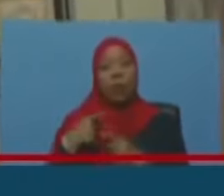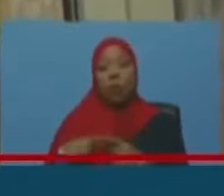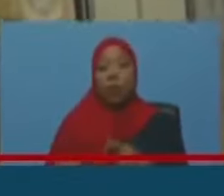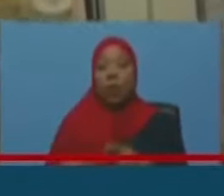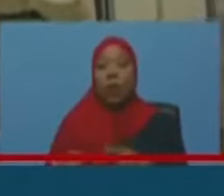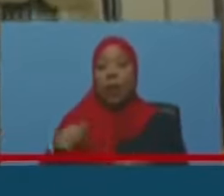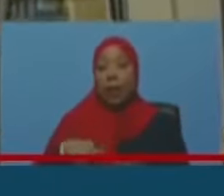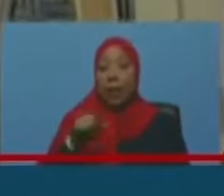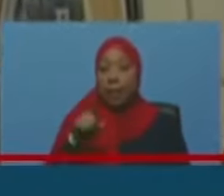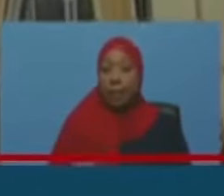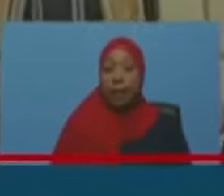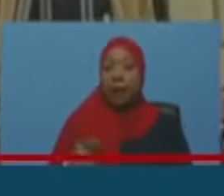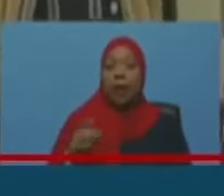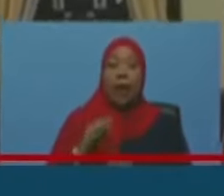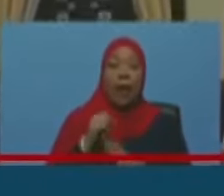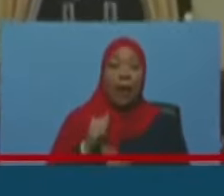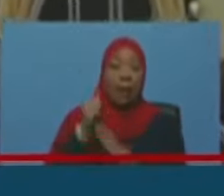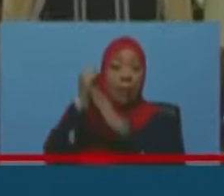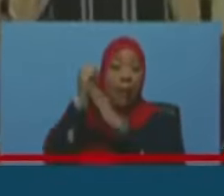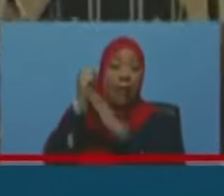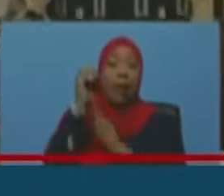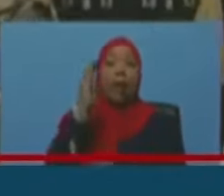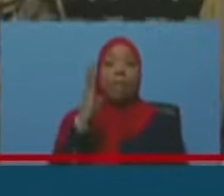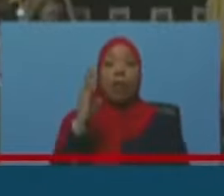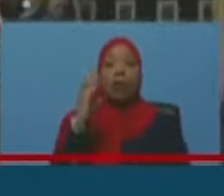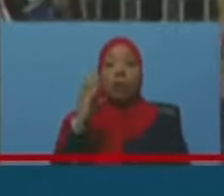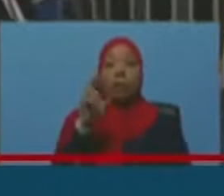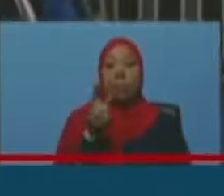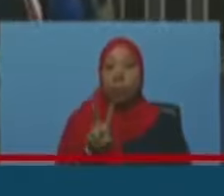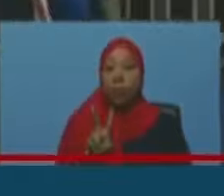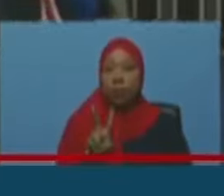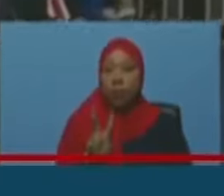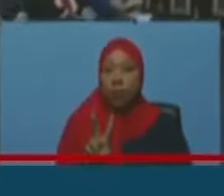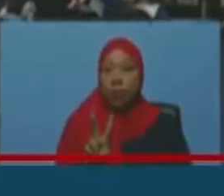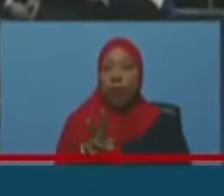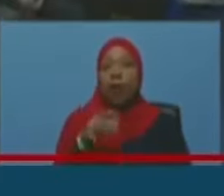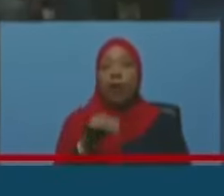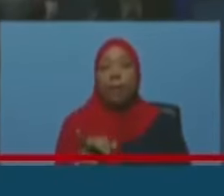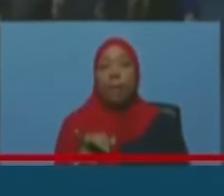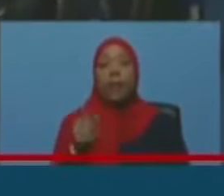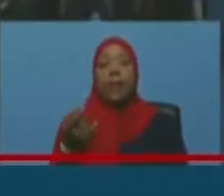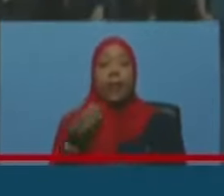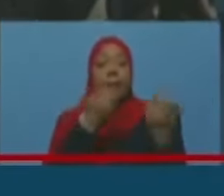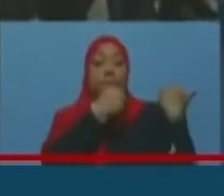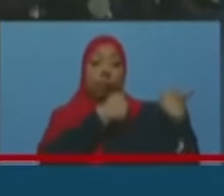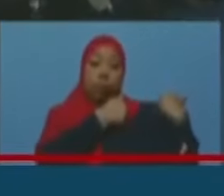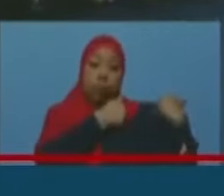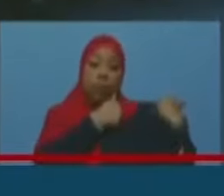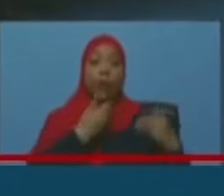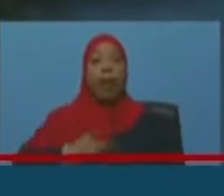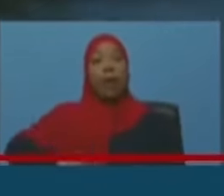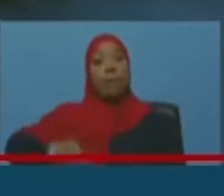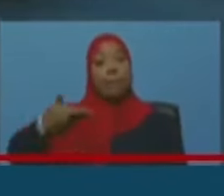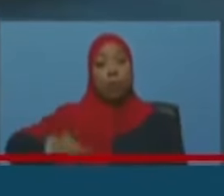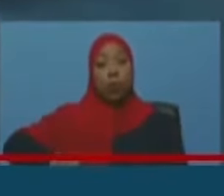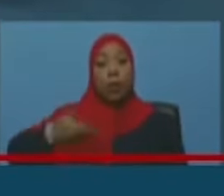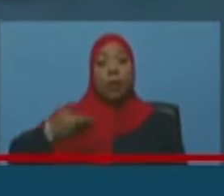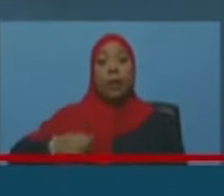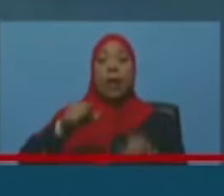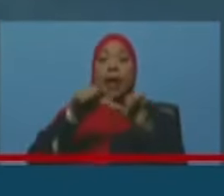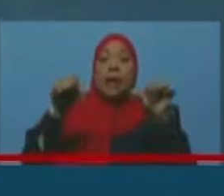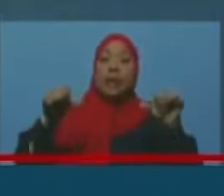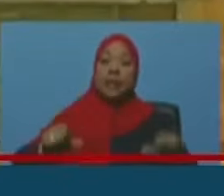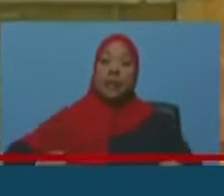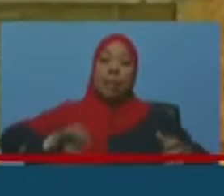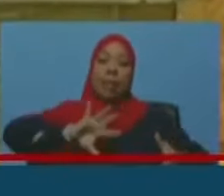country, have a great responsibility to ensure that this exchange rate system remains robust, whatever the situation may